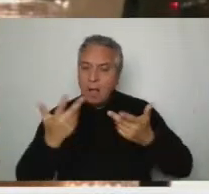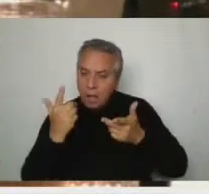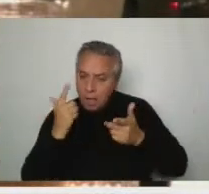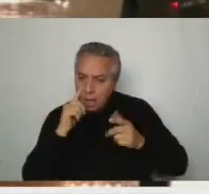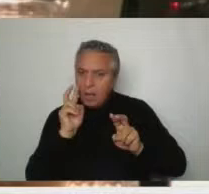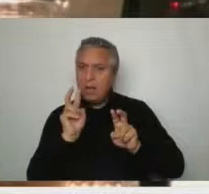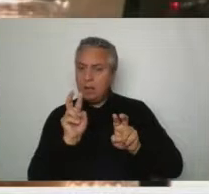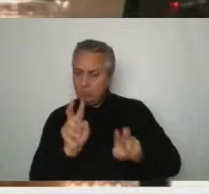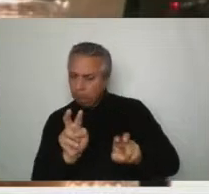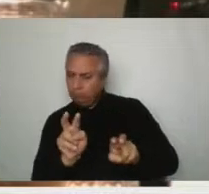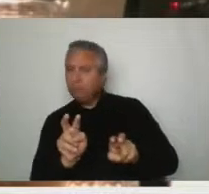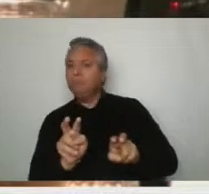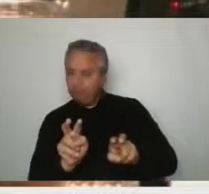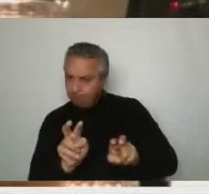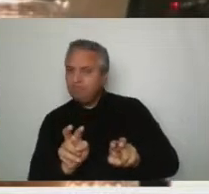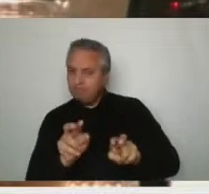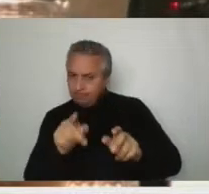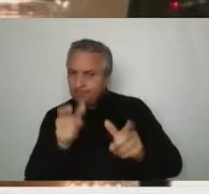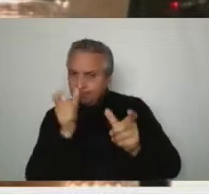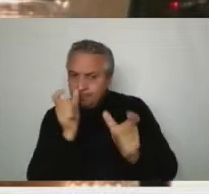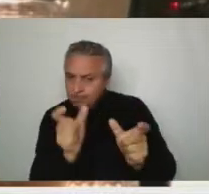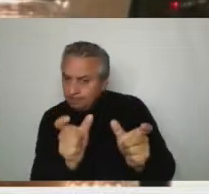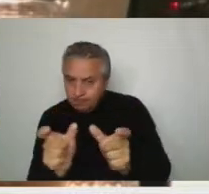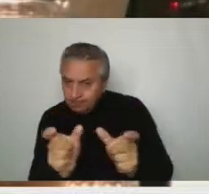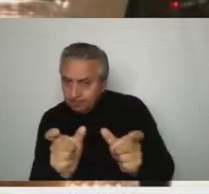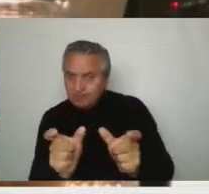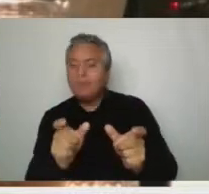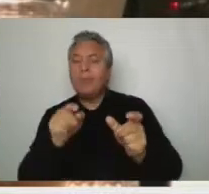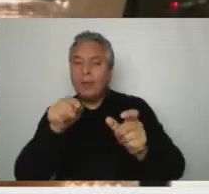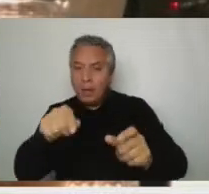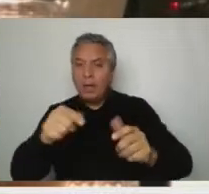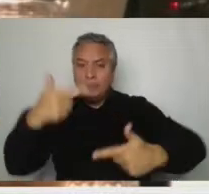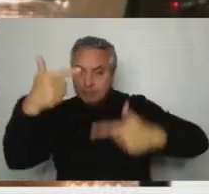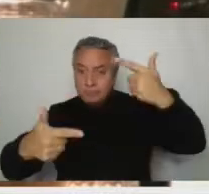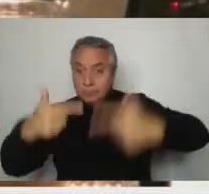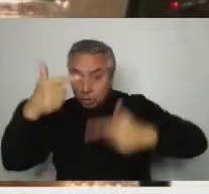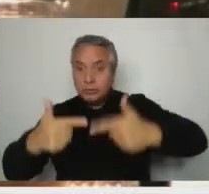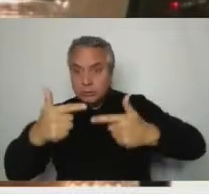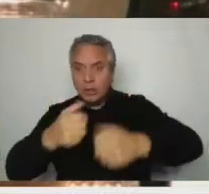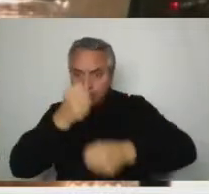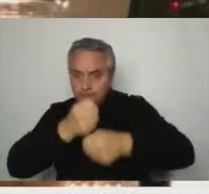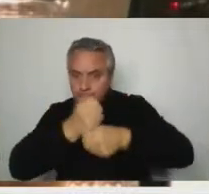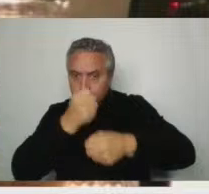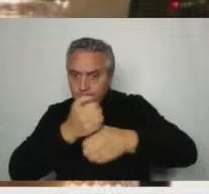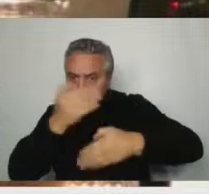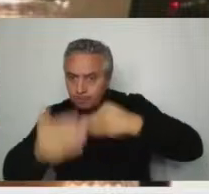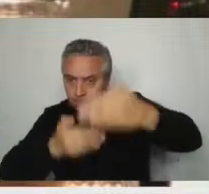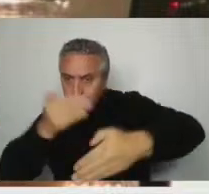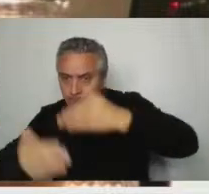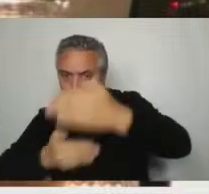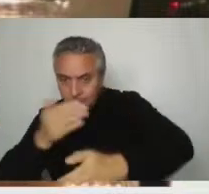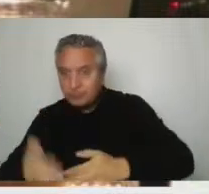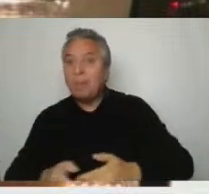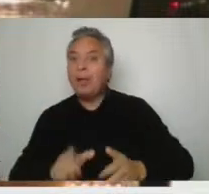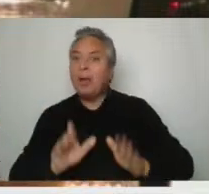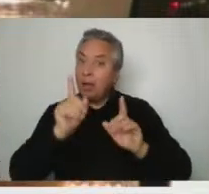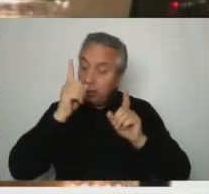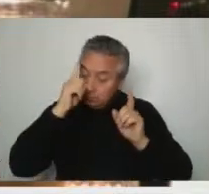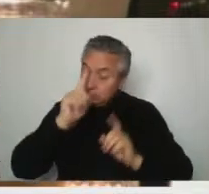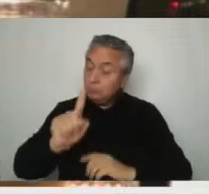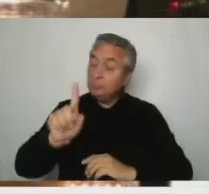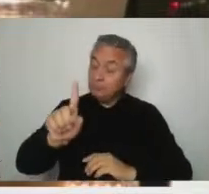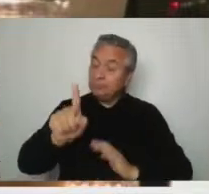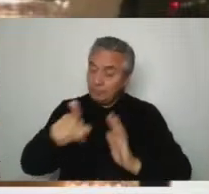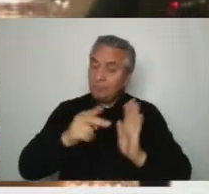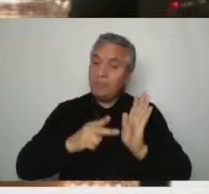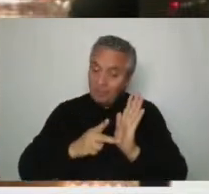and oversight to see the implementation, why that is the only way to change that scenario. But in each